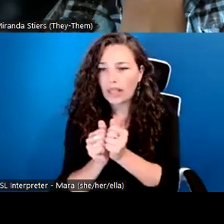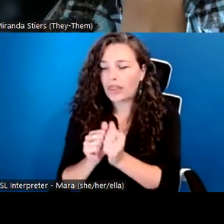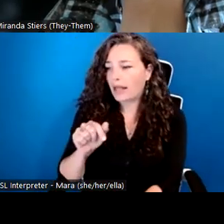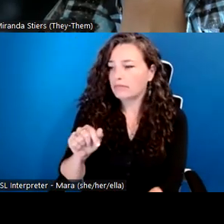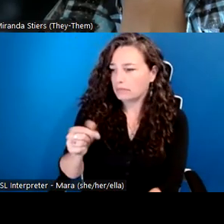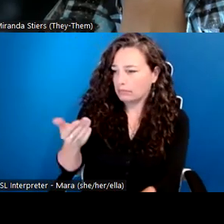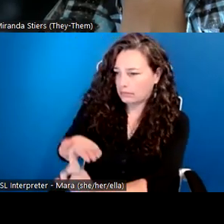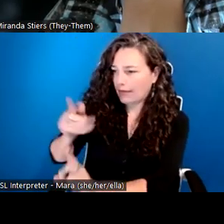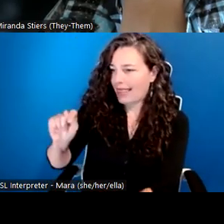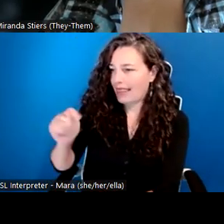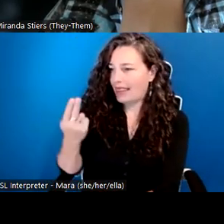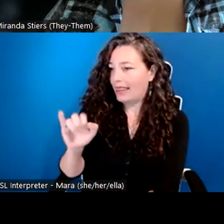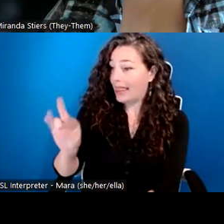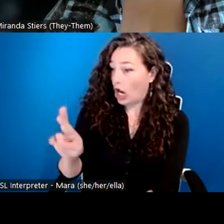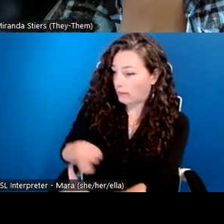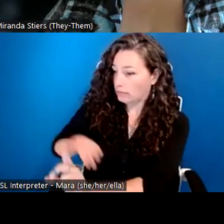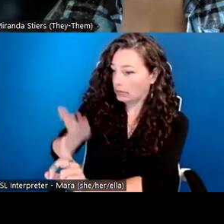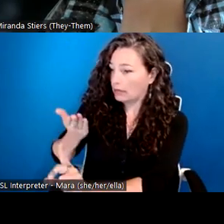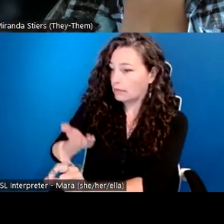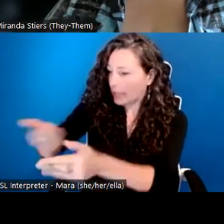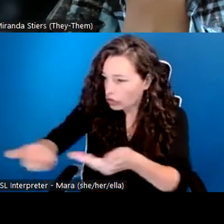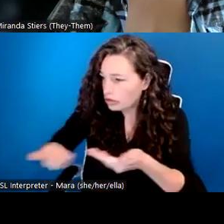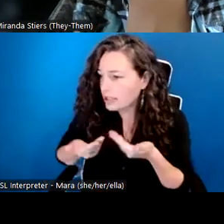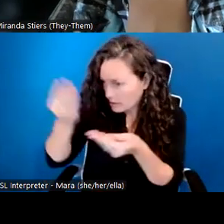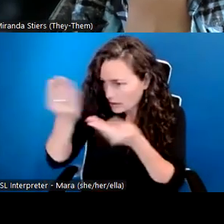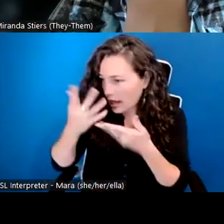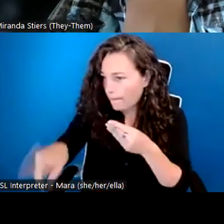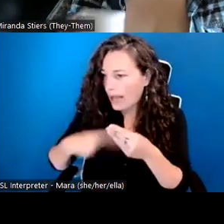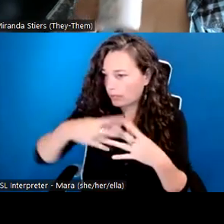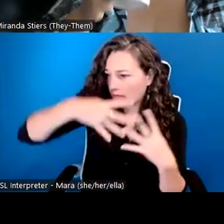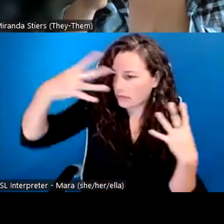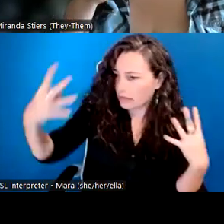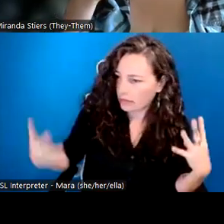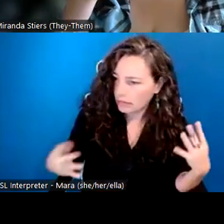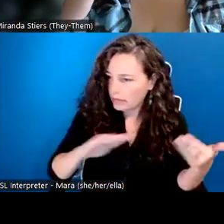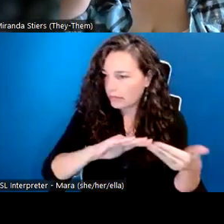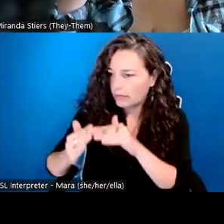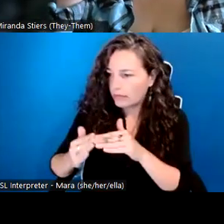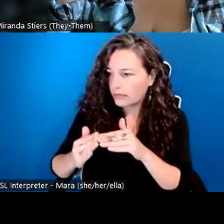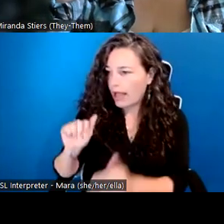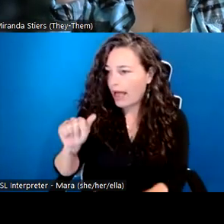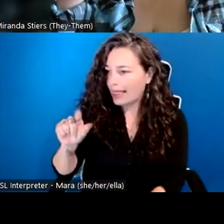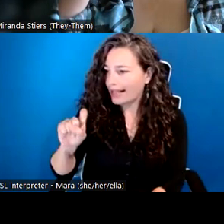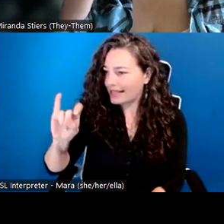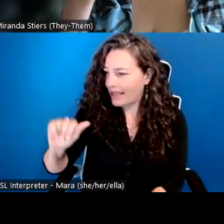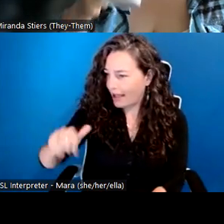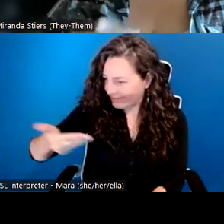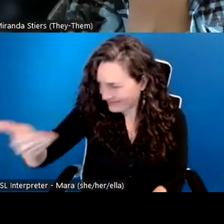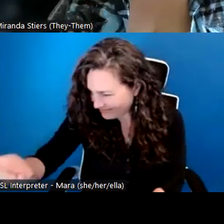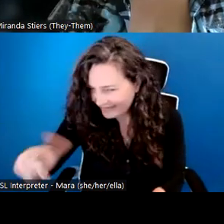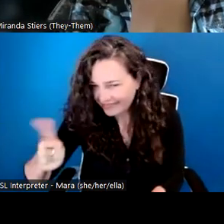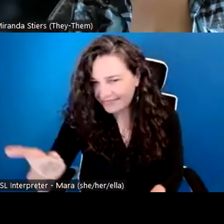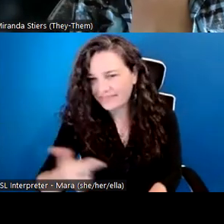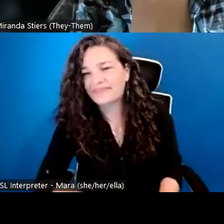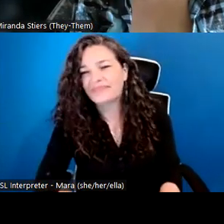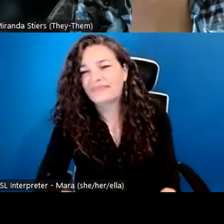their introduction to us about the LGBTQIA plus community. So Alexia, I'm going to pass it on over to you. Awesome. Do I have